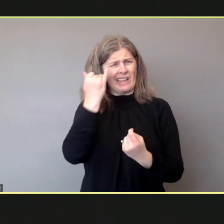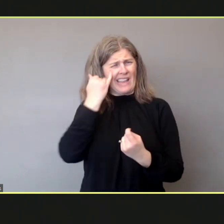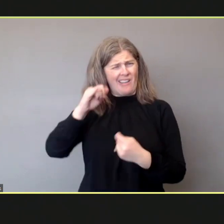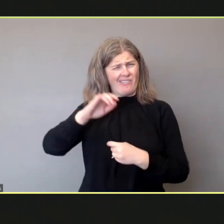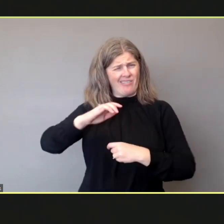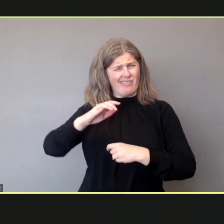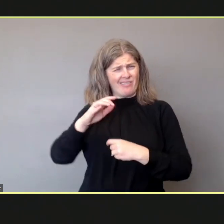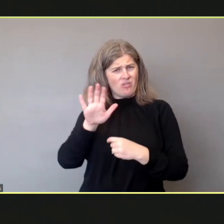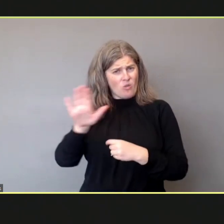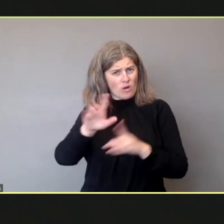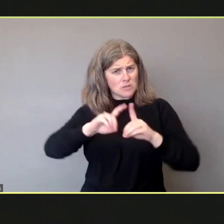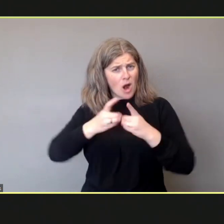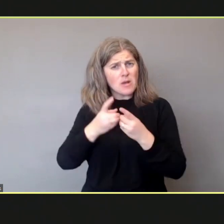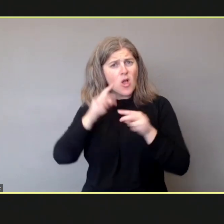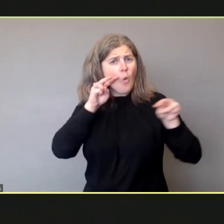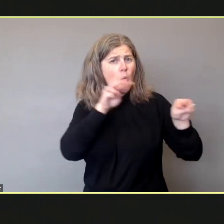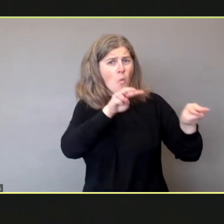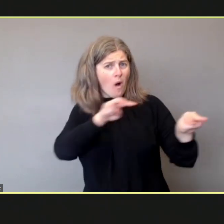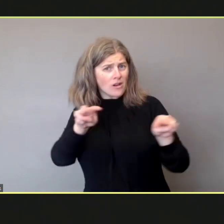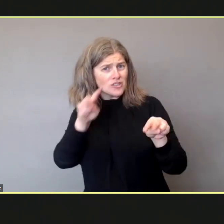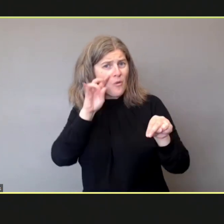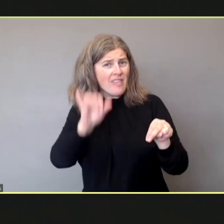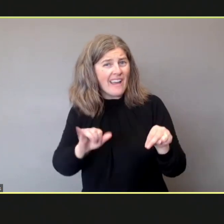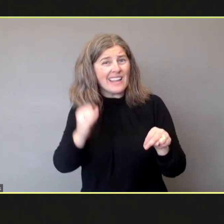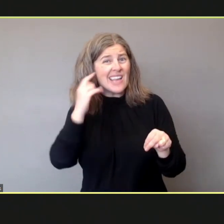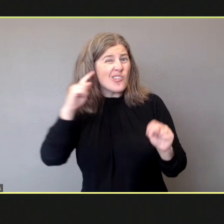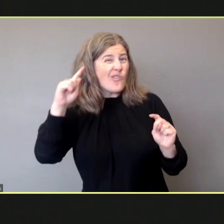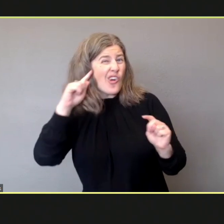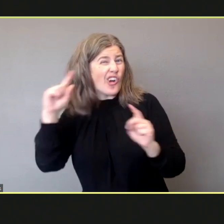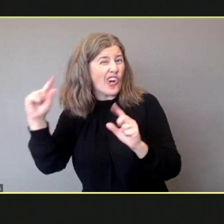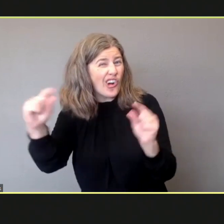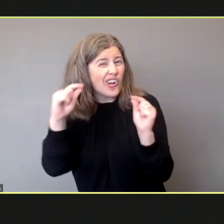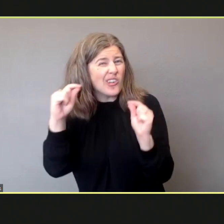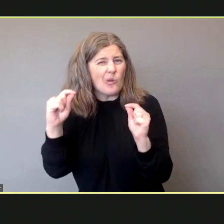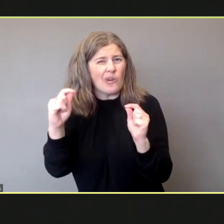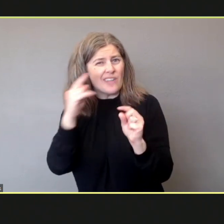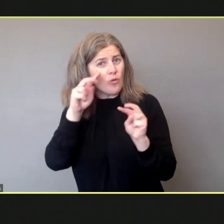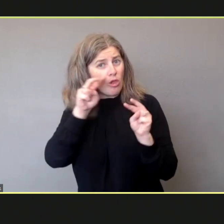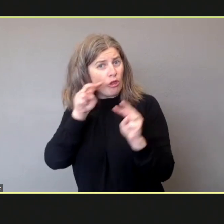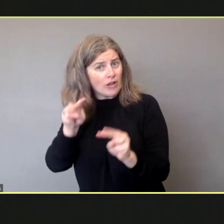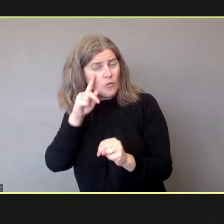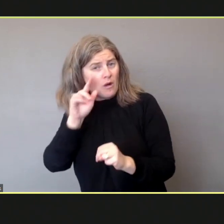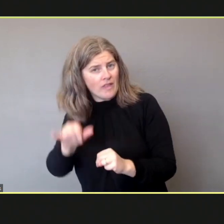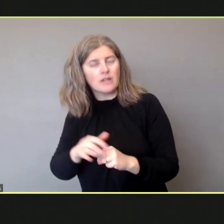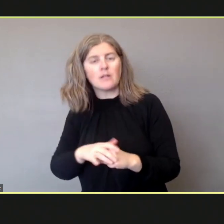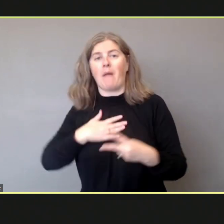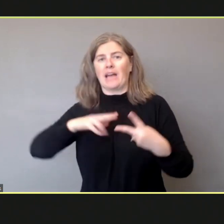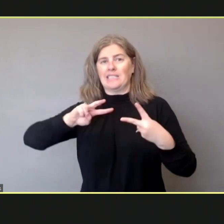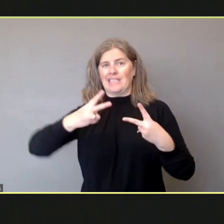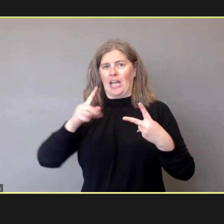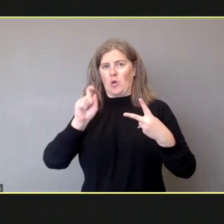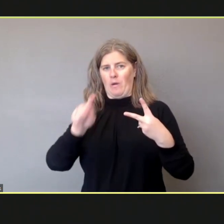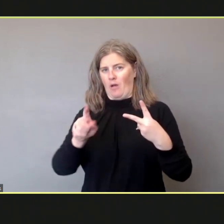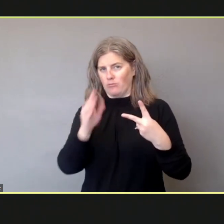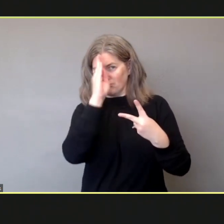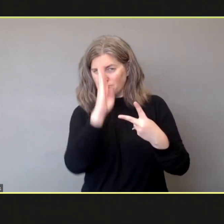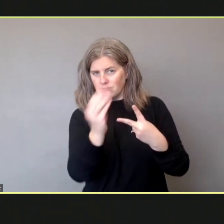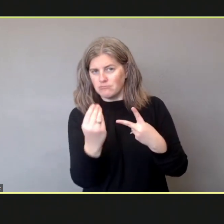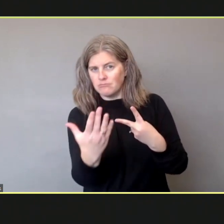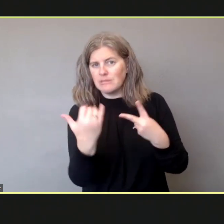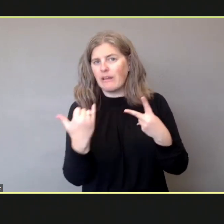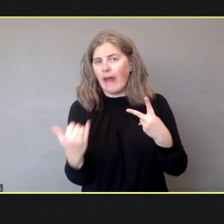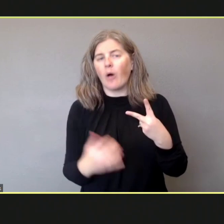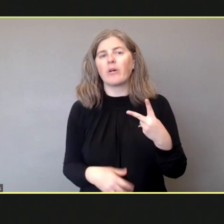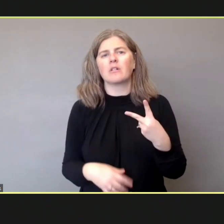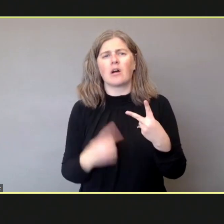department's radar and something that you've either heard about or are taking a look at. And my second question, I'll just ask them both now, is I'm just wondering